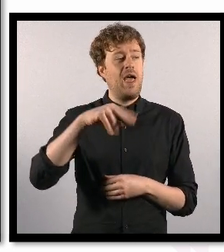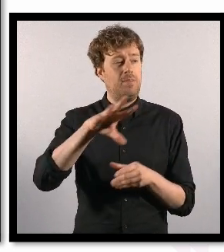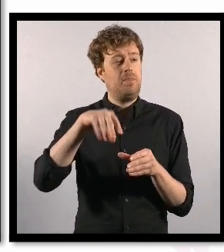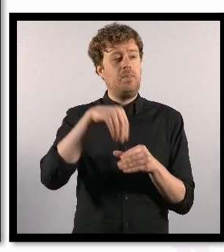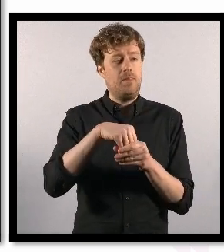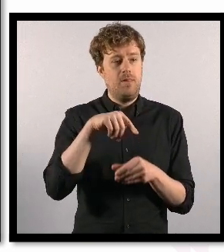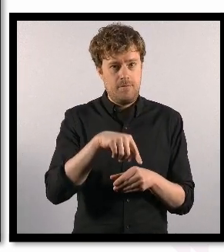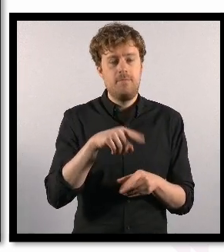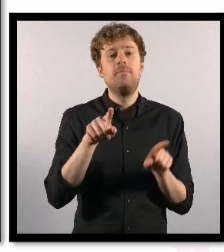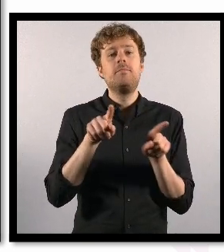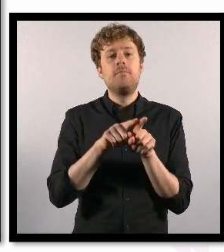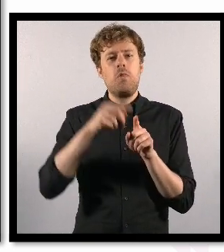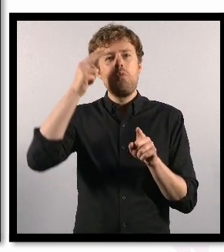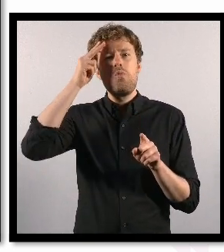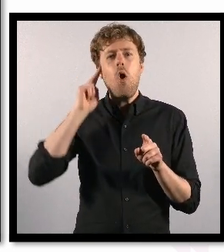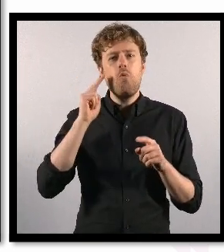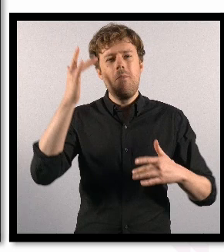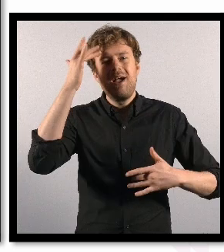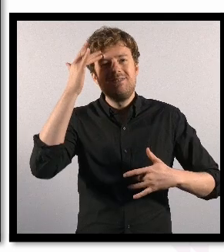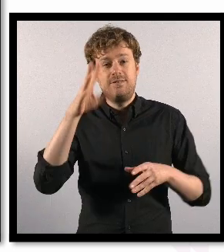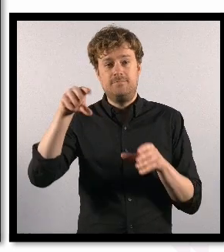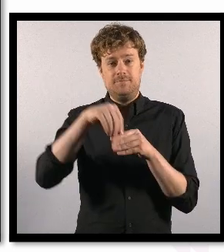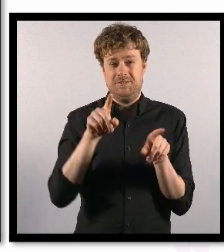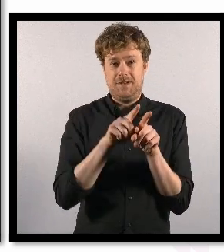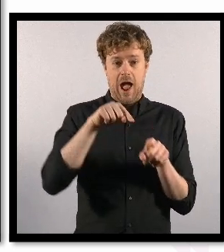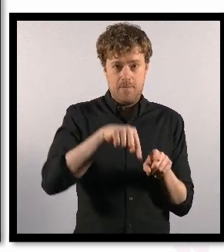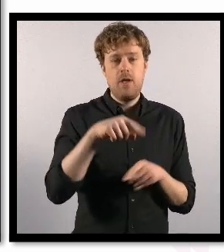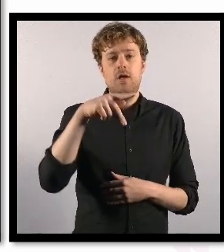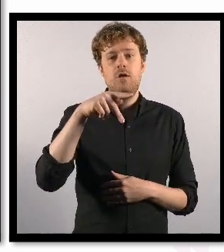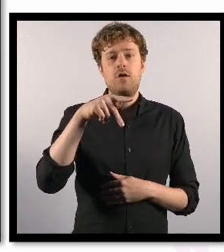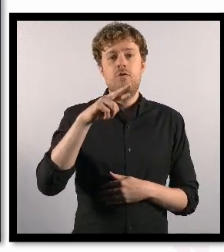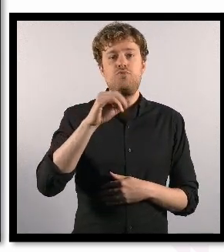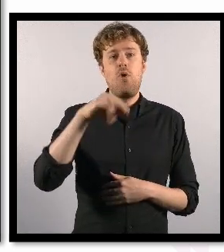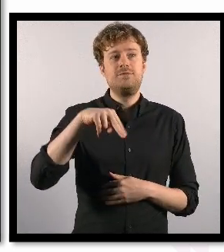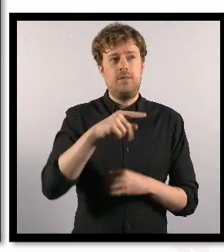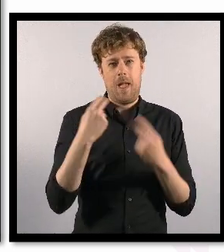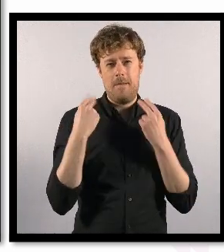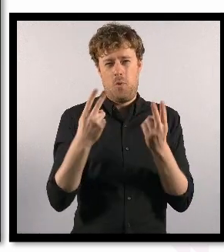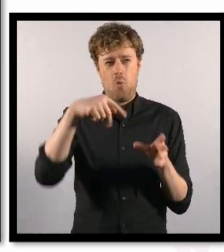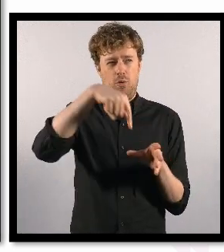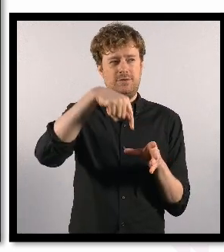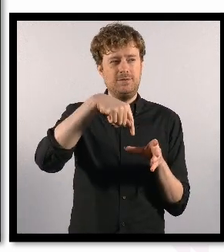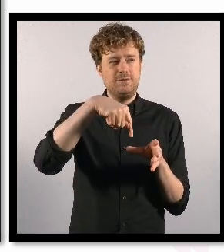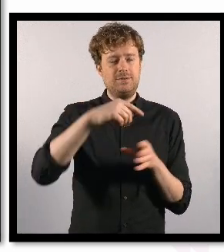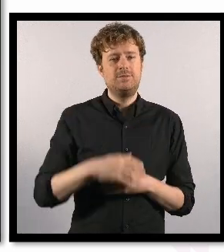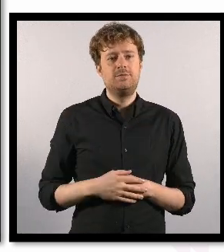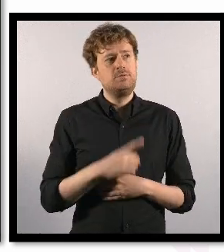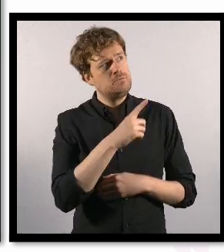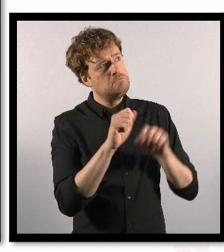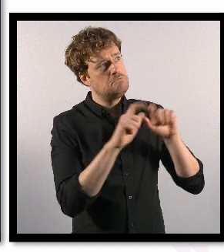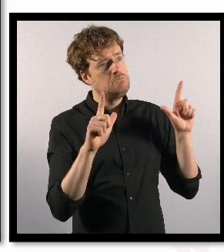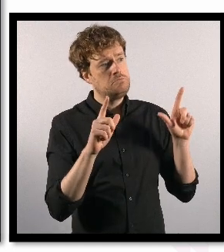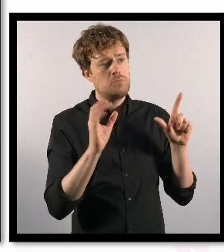I think we can move on. Main experimental techniques fail at describing